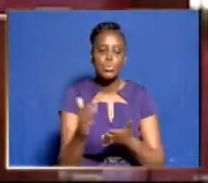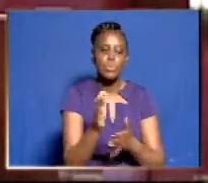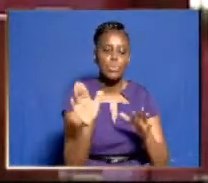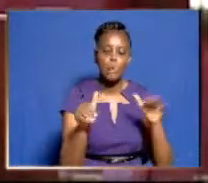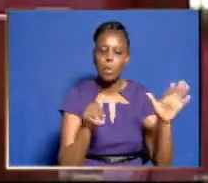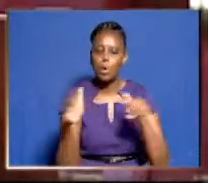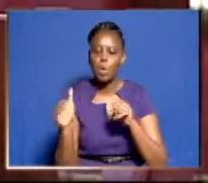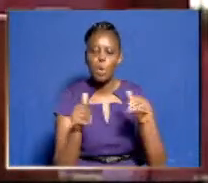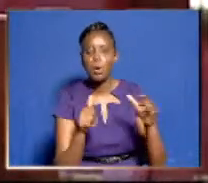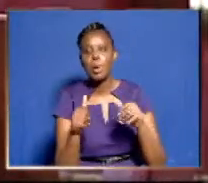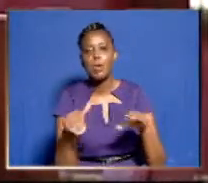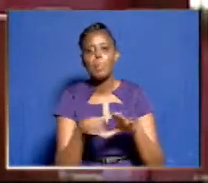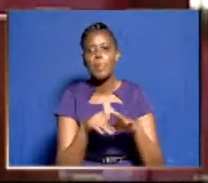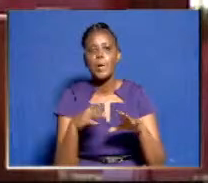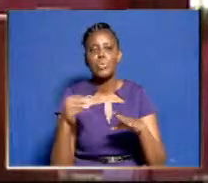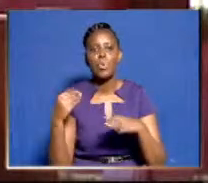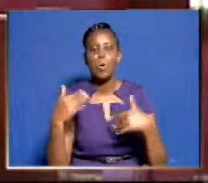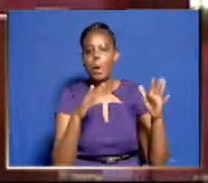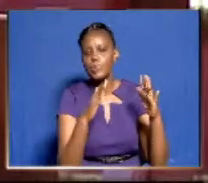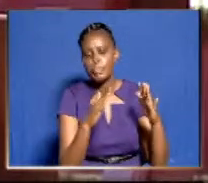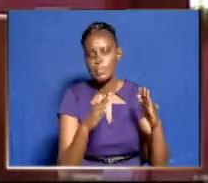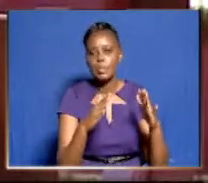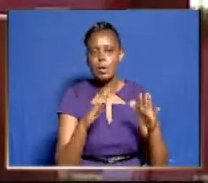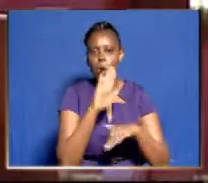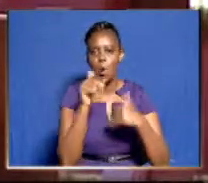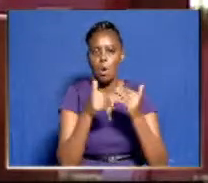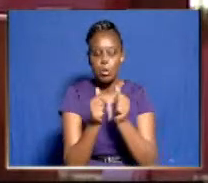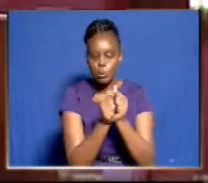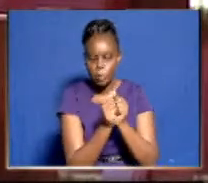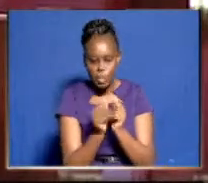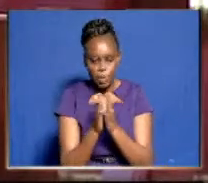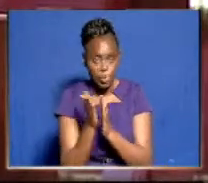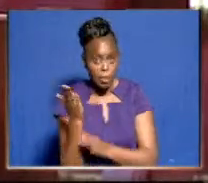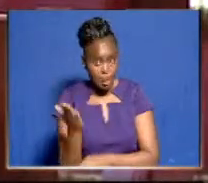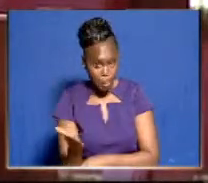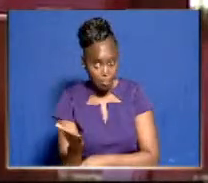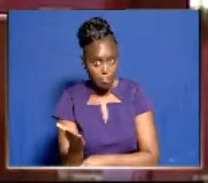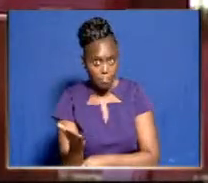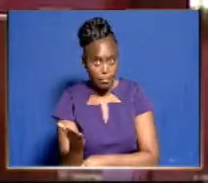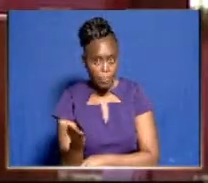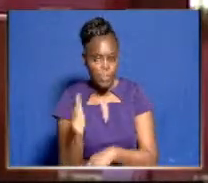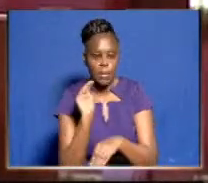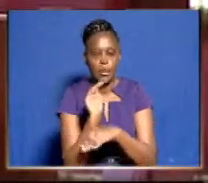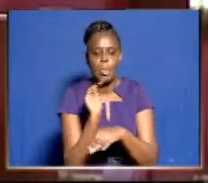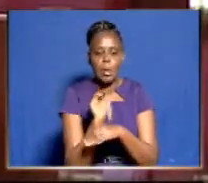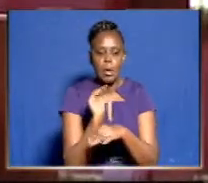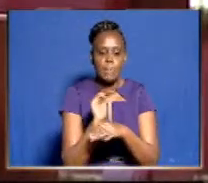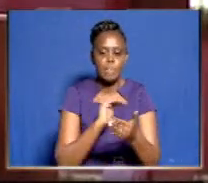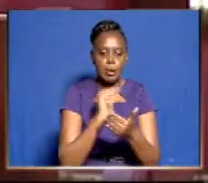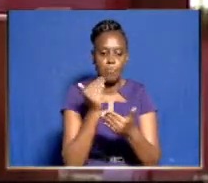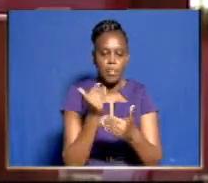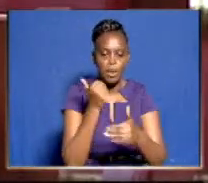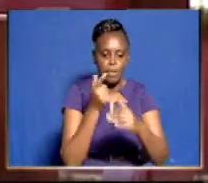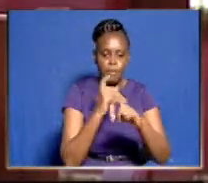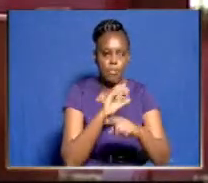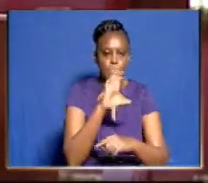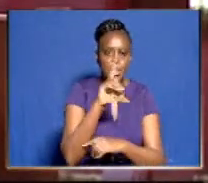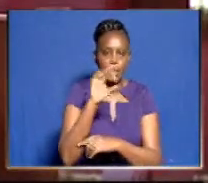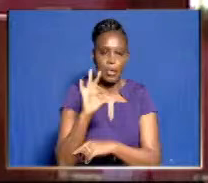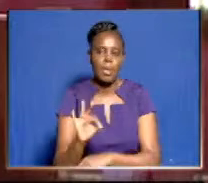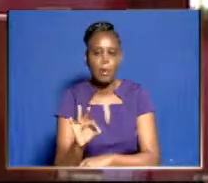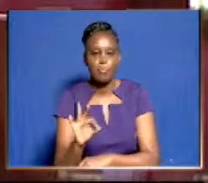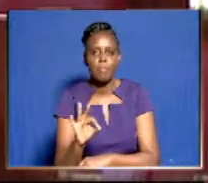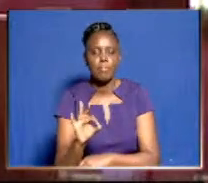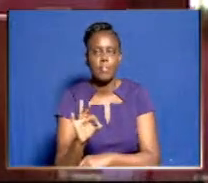go out, yet all of us are with him in terms of seeking for funds from CDF. Yet, Honorable Speaker,